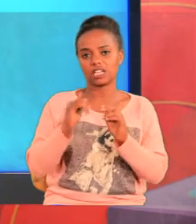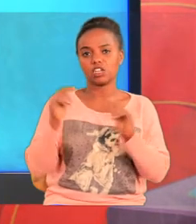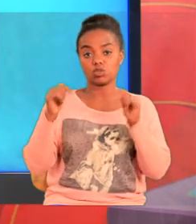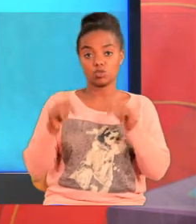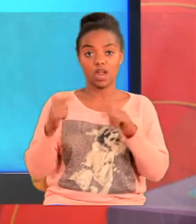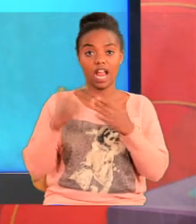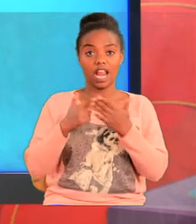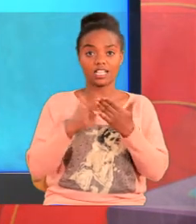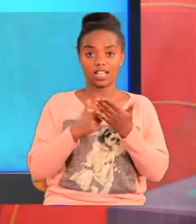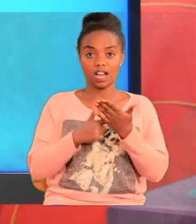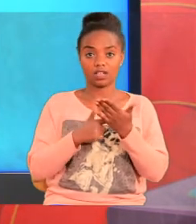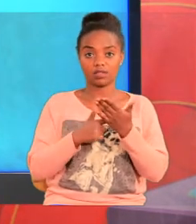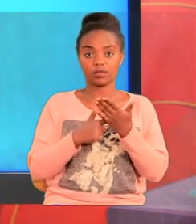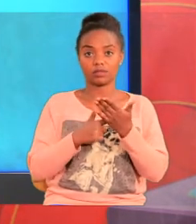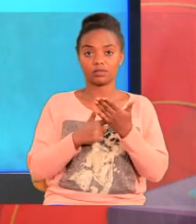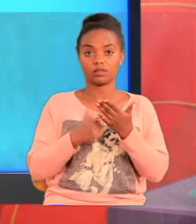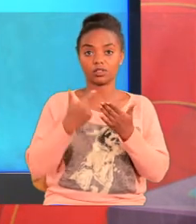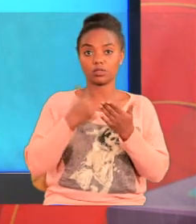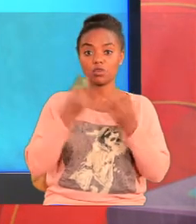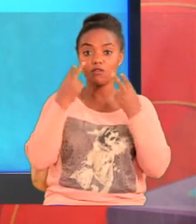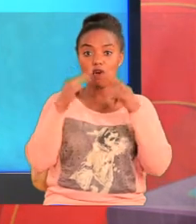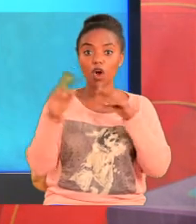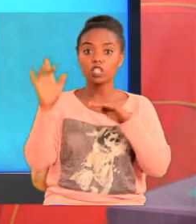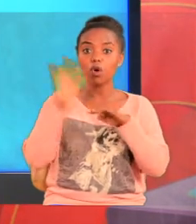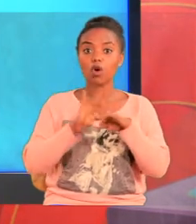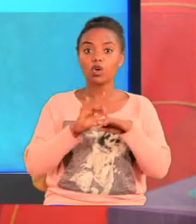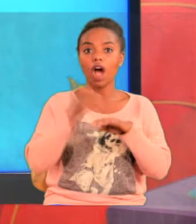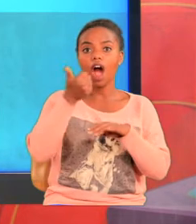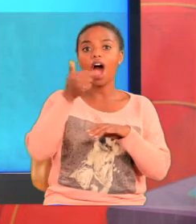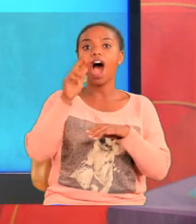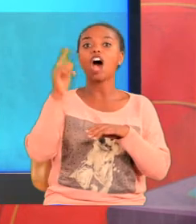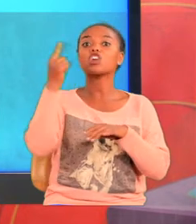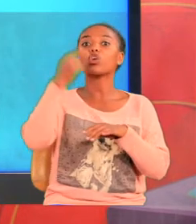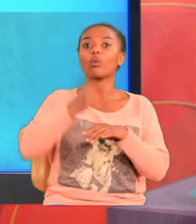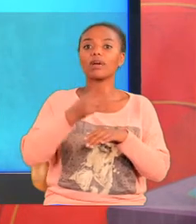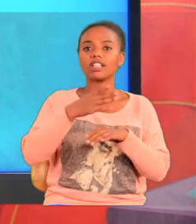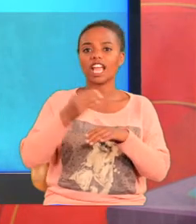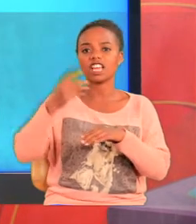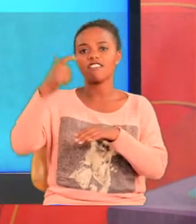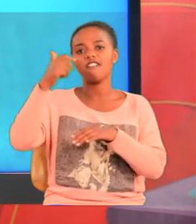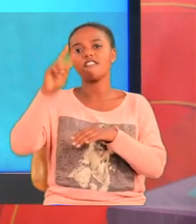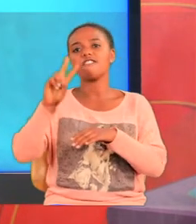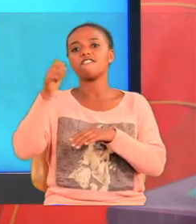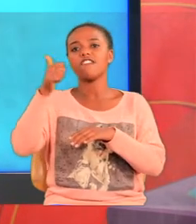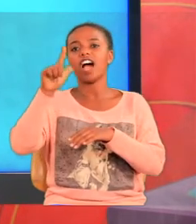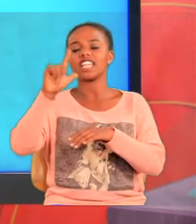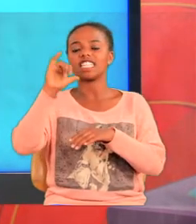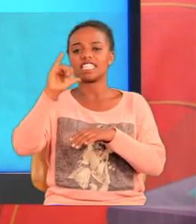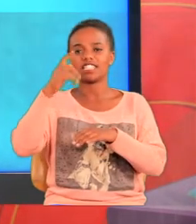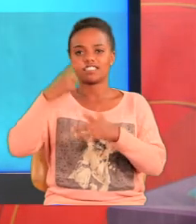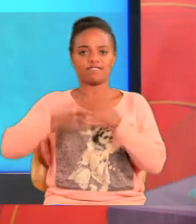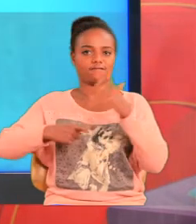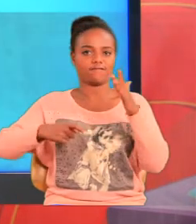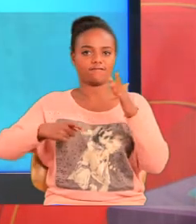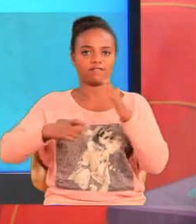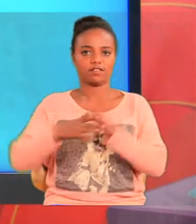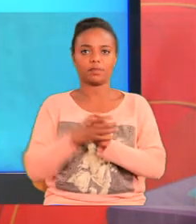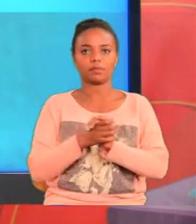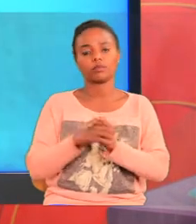today's lesson, we focus on arguments and validity.